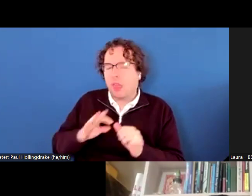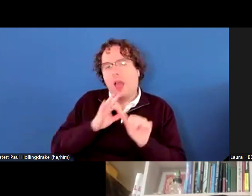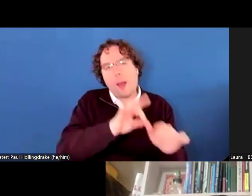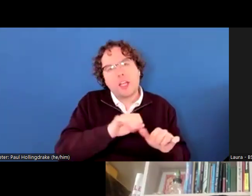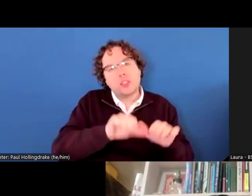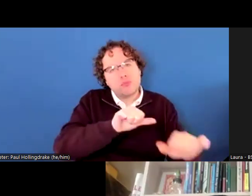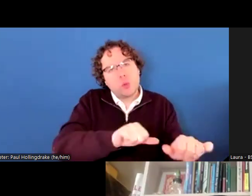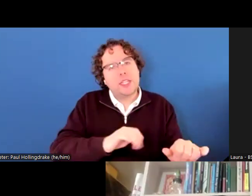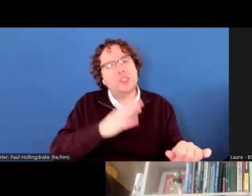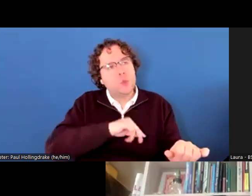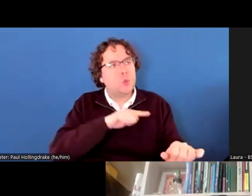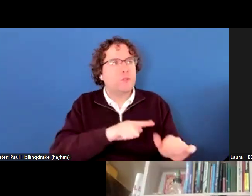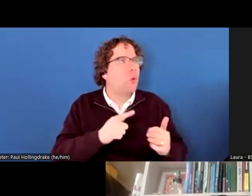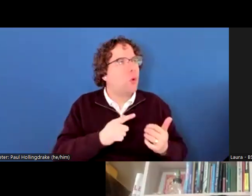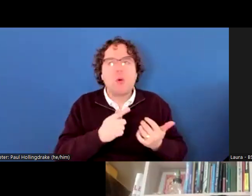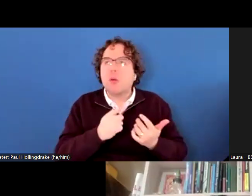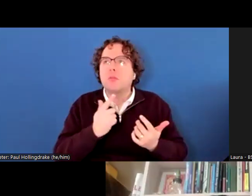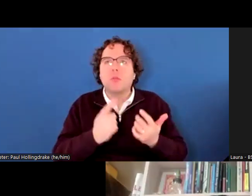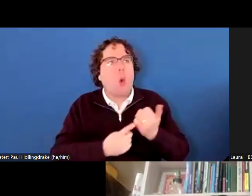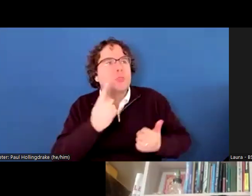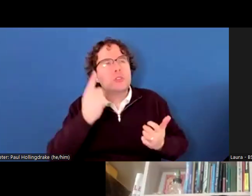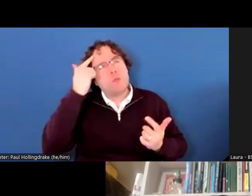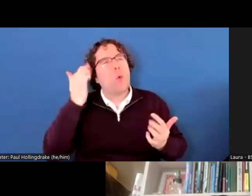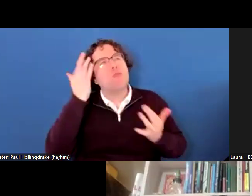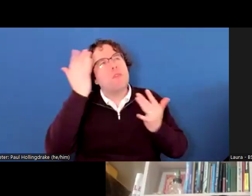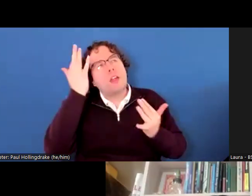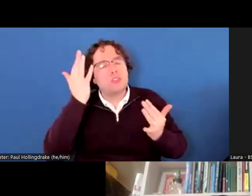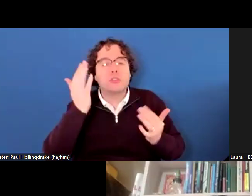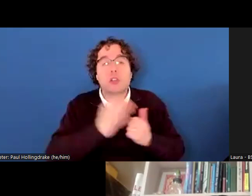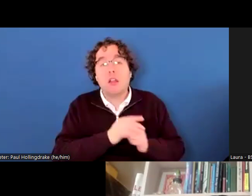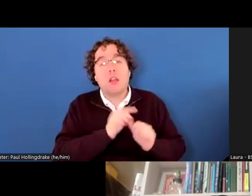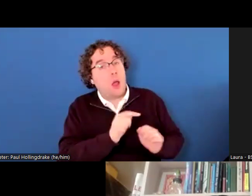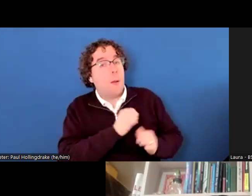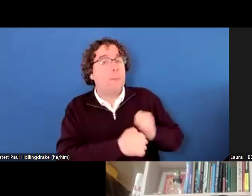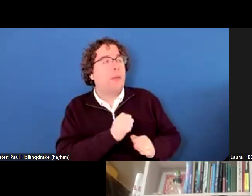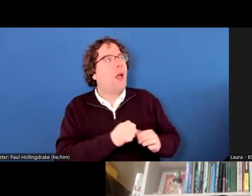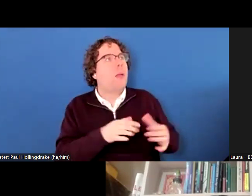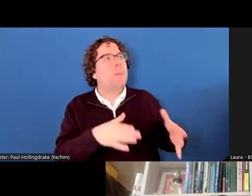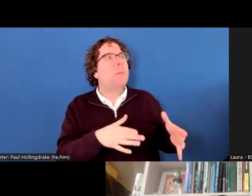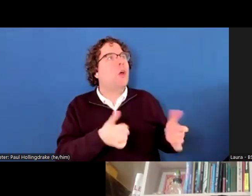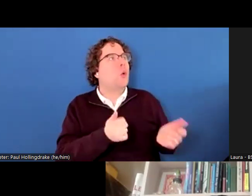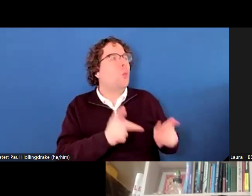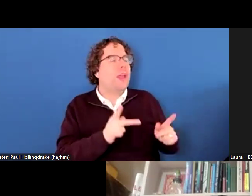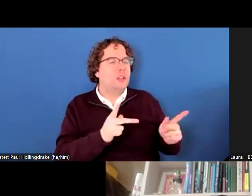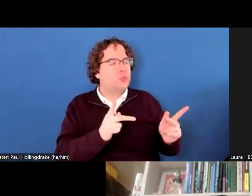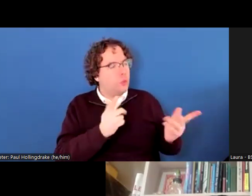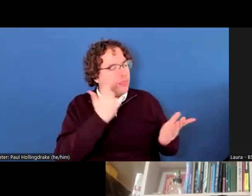of reflection. And really, it became the template for what I followed through um,